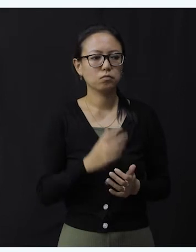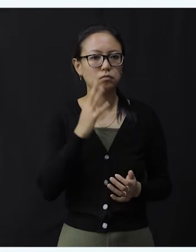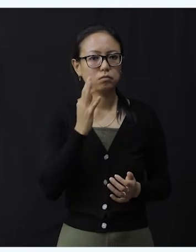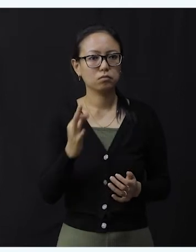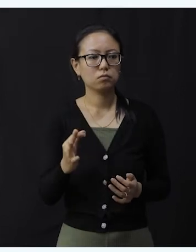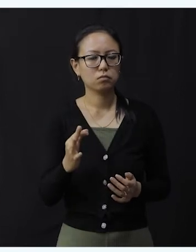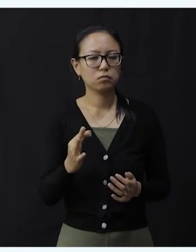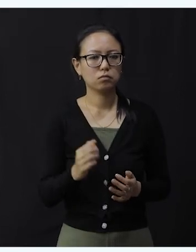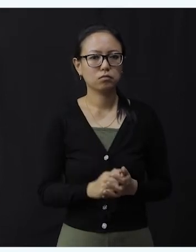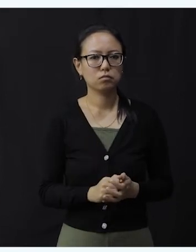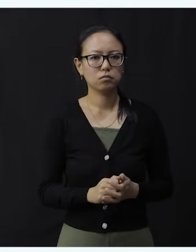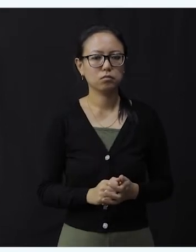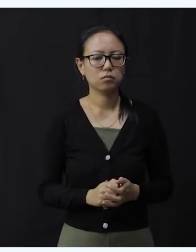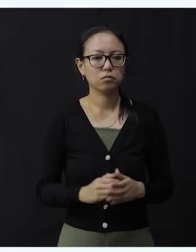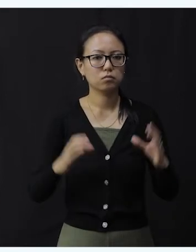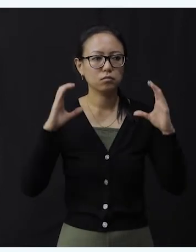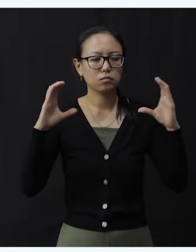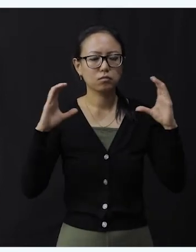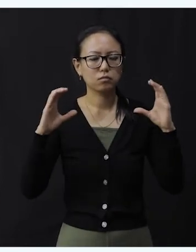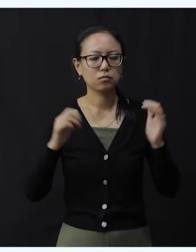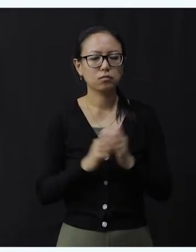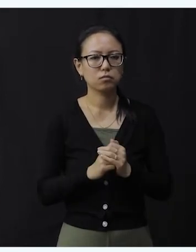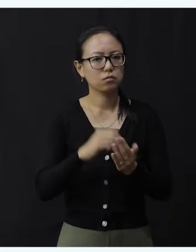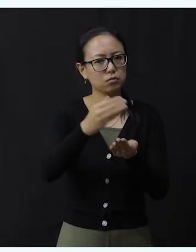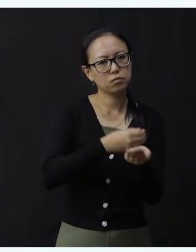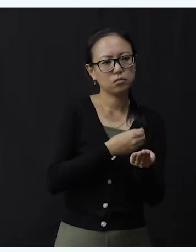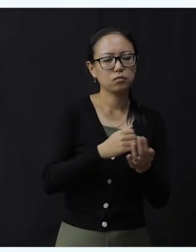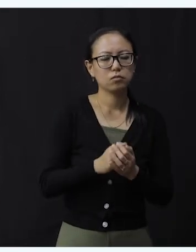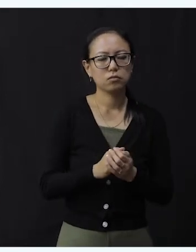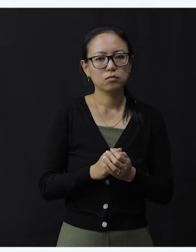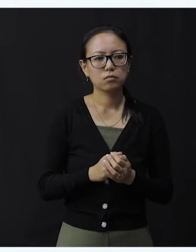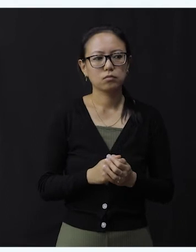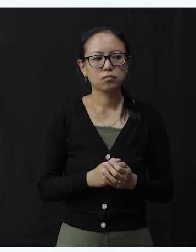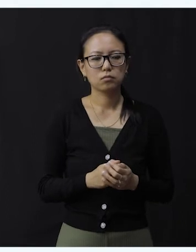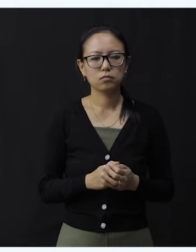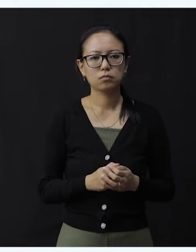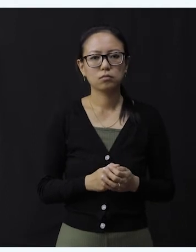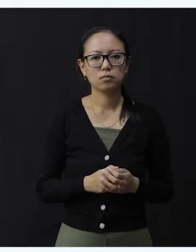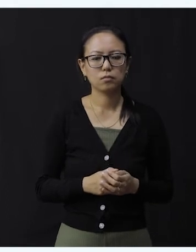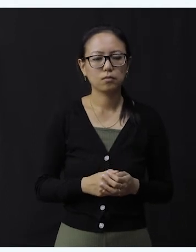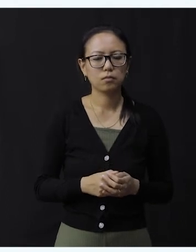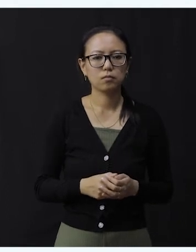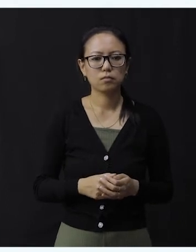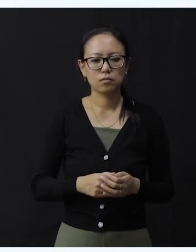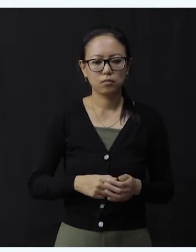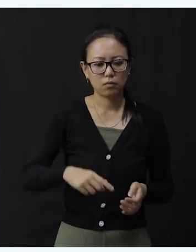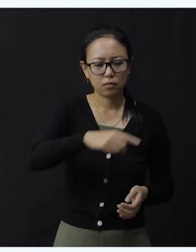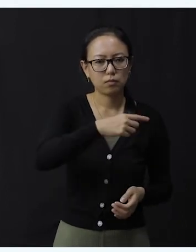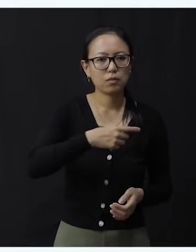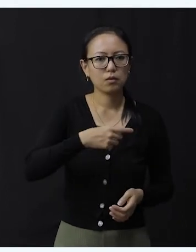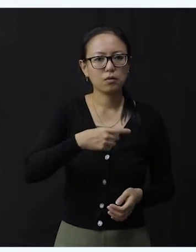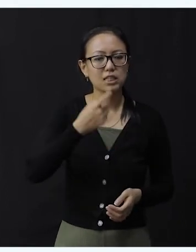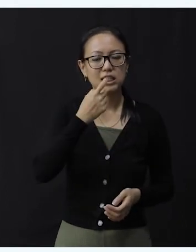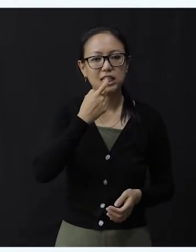follow in order to keep you safe is that you should always have to cross the road at the zebra crossing. What is a